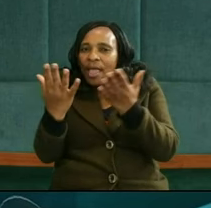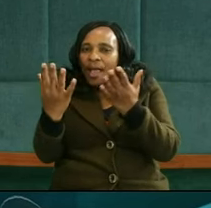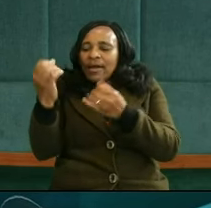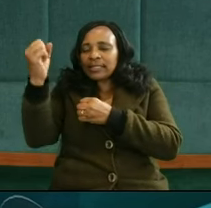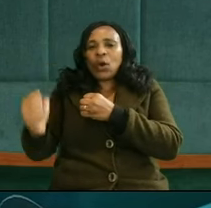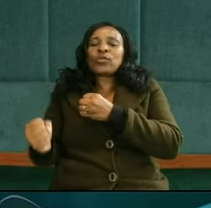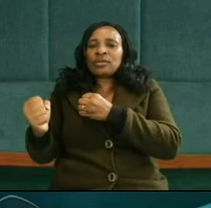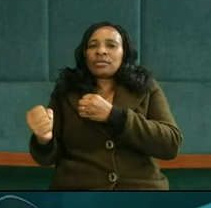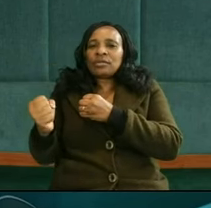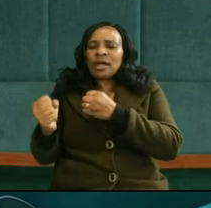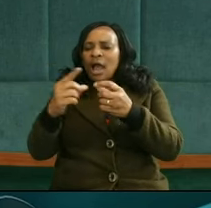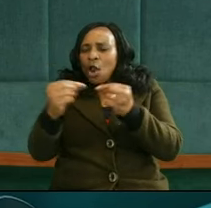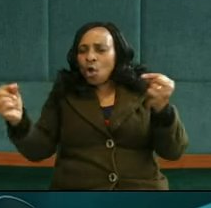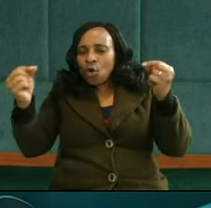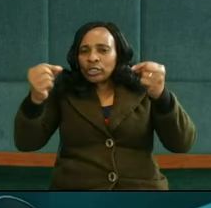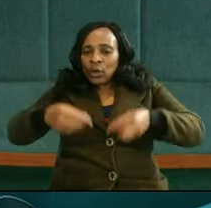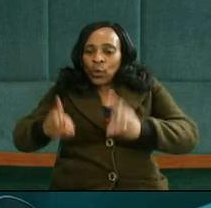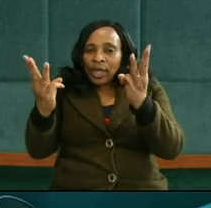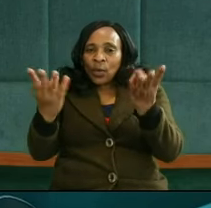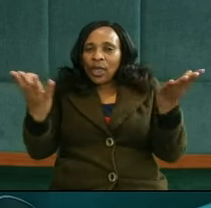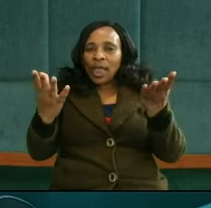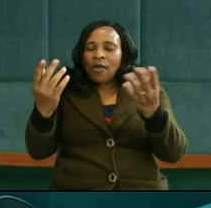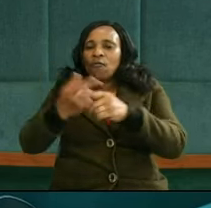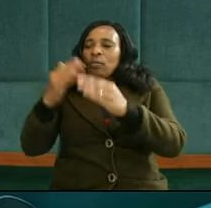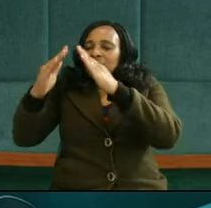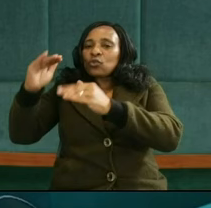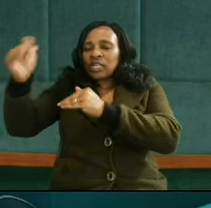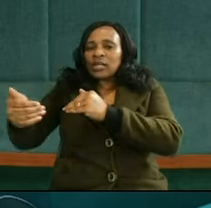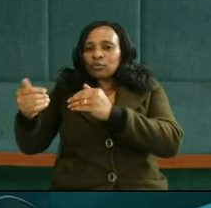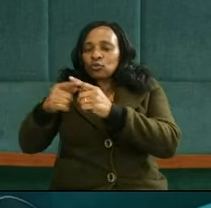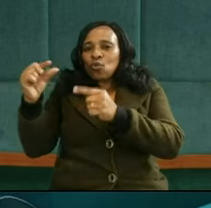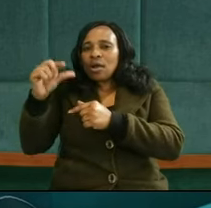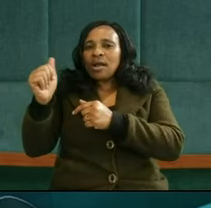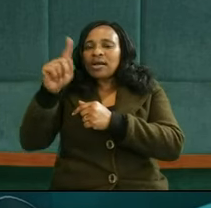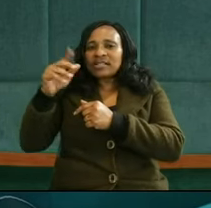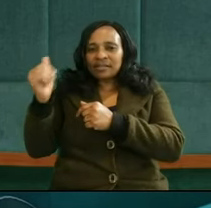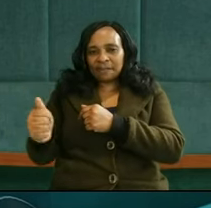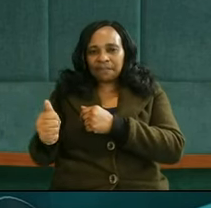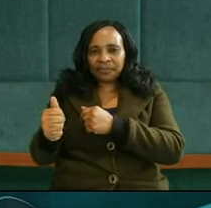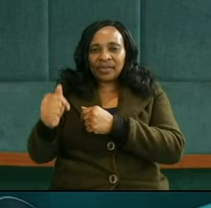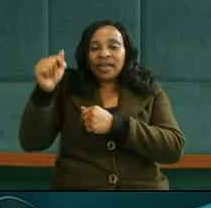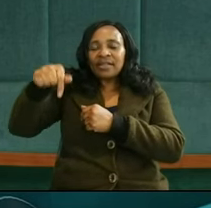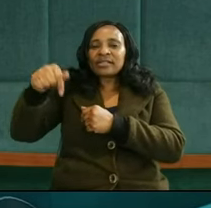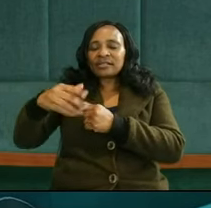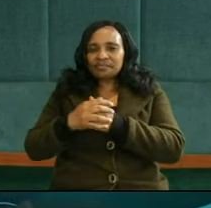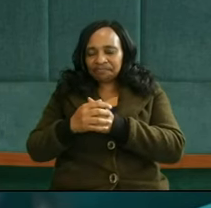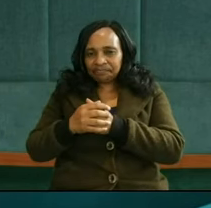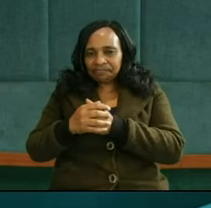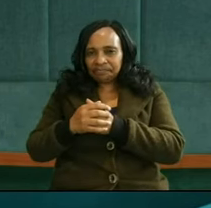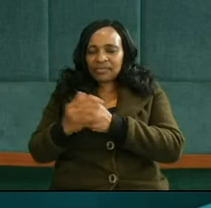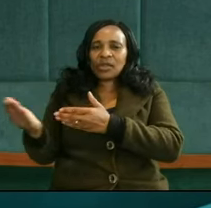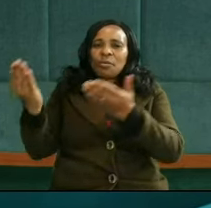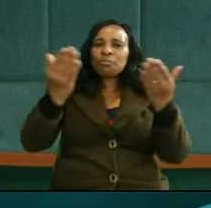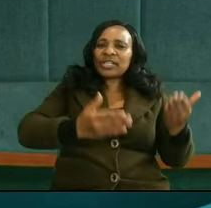the south along the road which goes down from Jerusalem to Gaza. This is desert." Really,